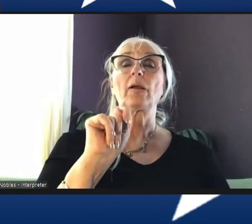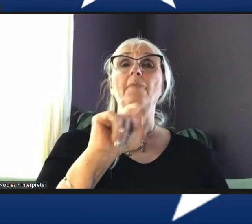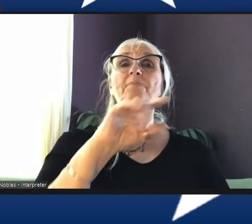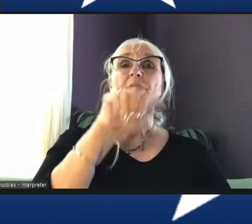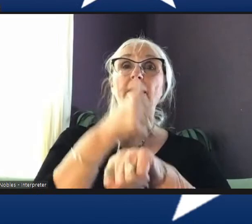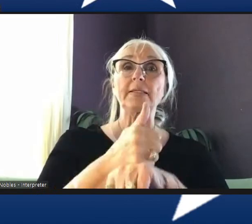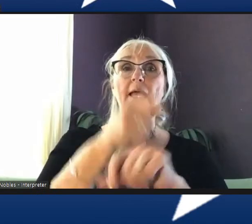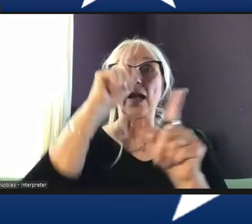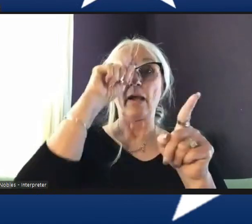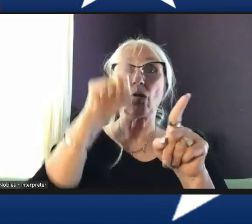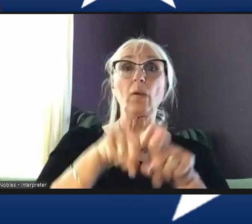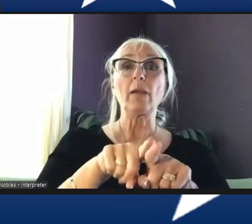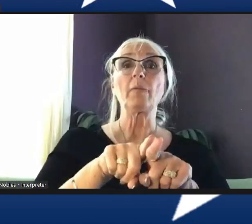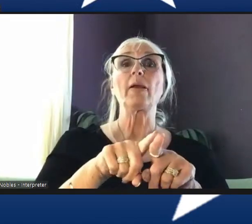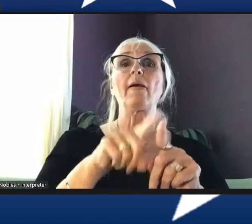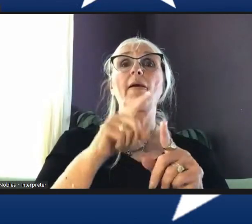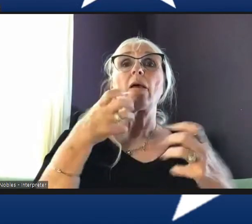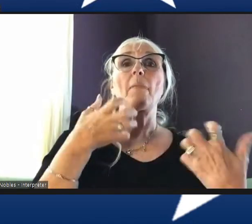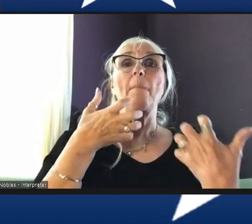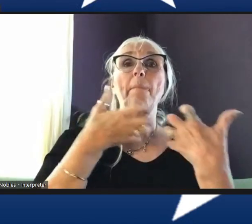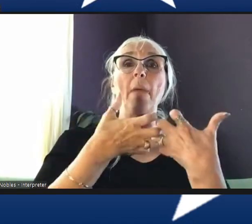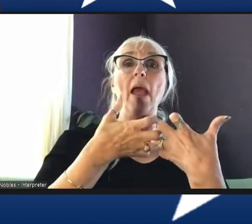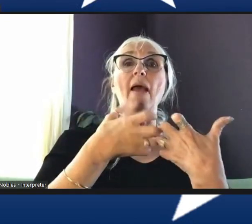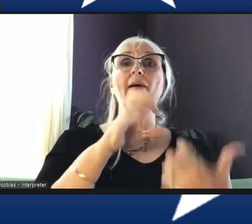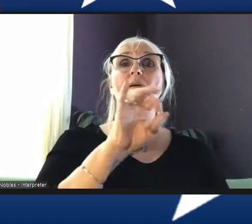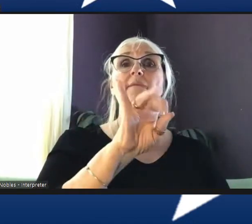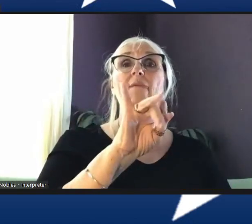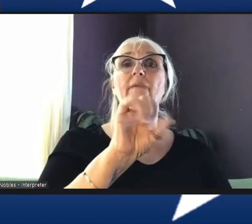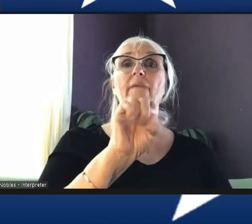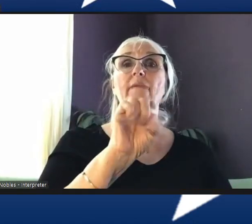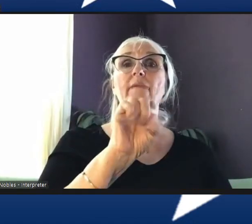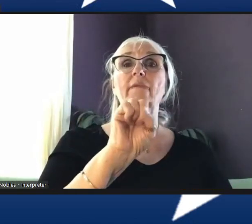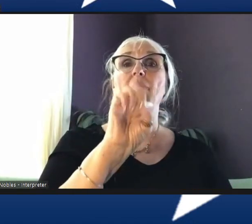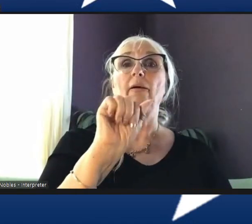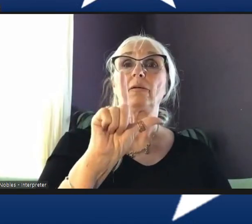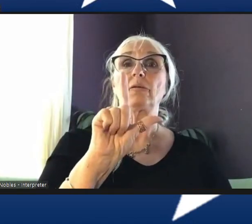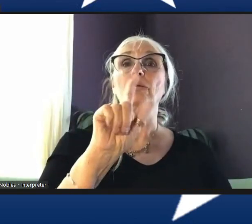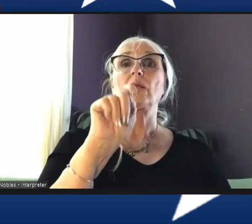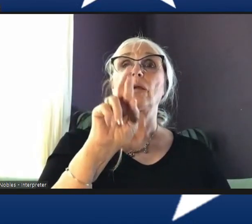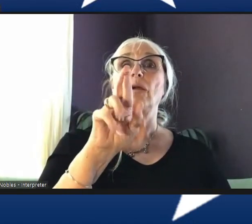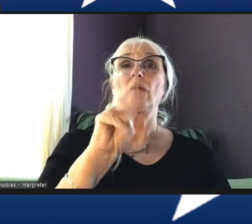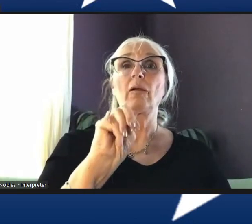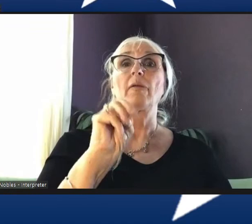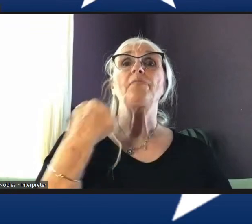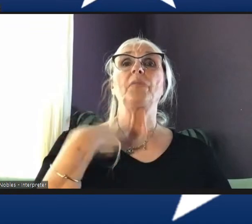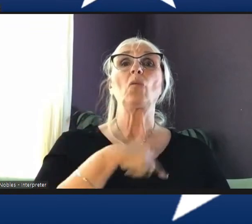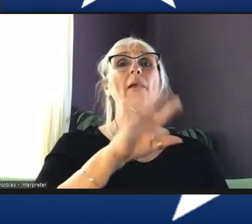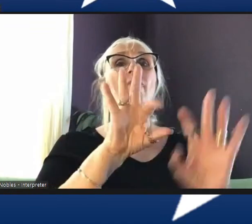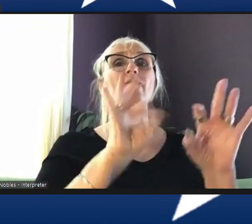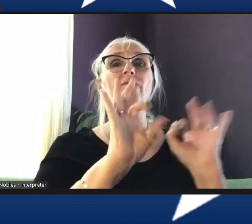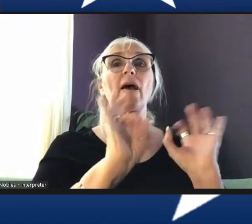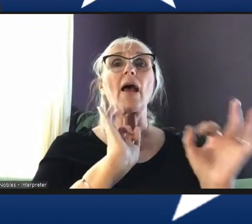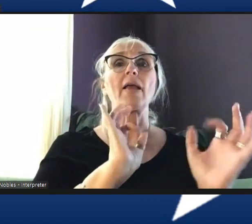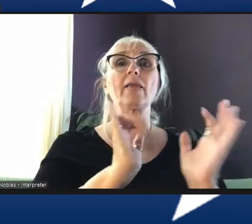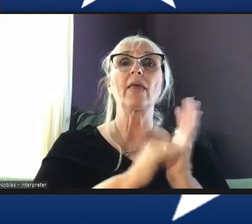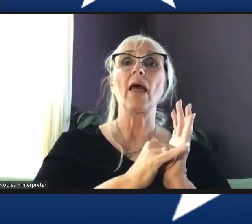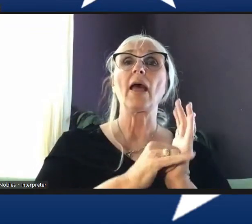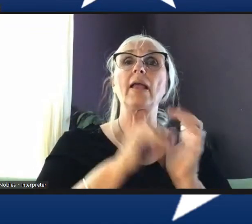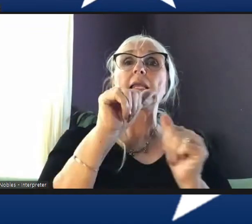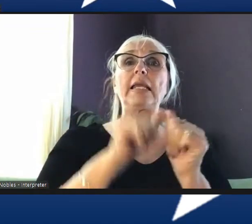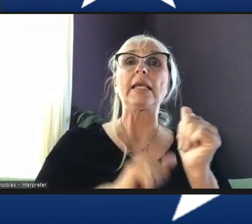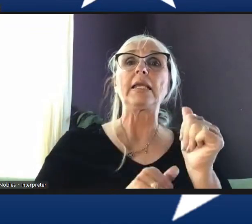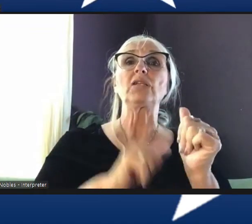agreement to match a fiscal term. We are finding as each of these